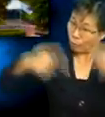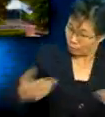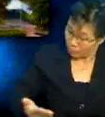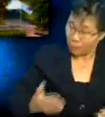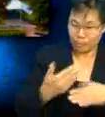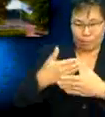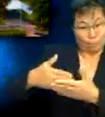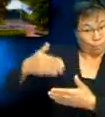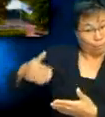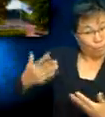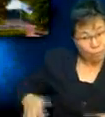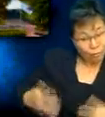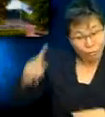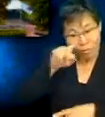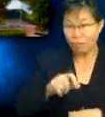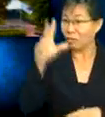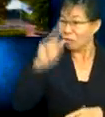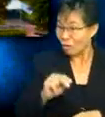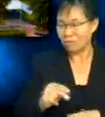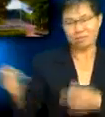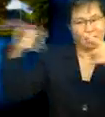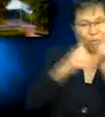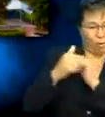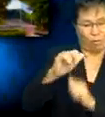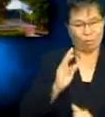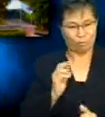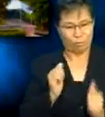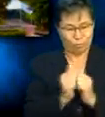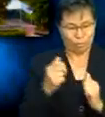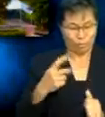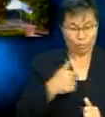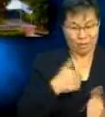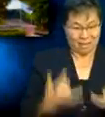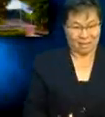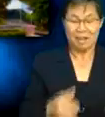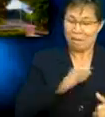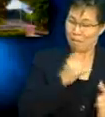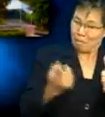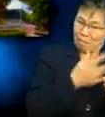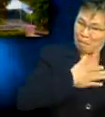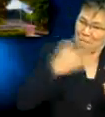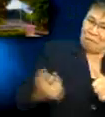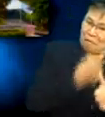Nope. Well, come along with me then. This is my first trip too.